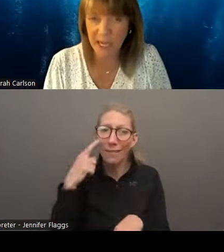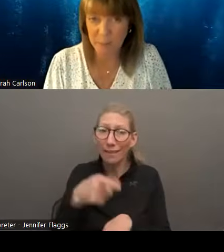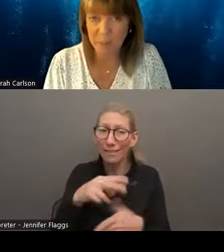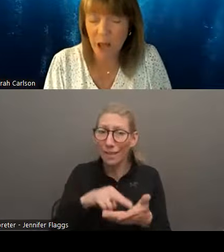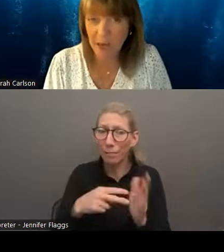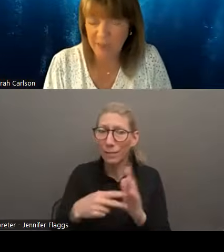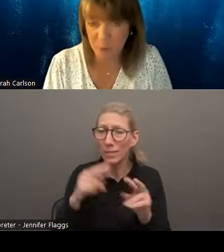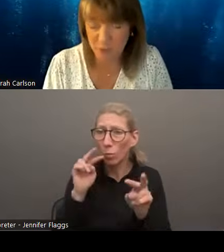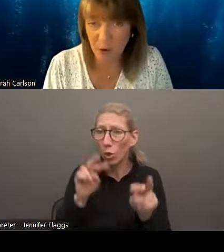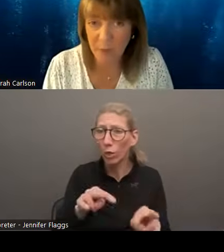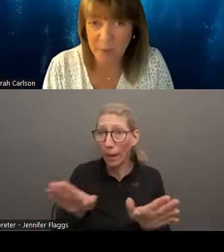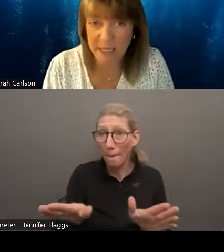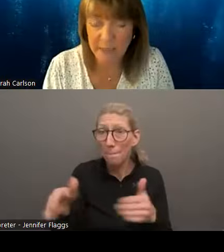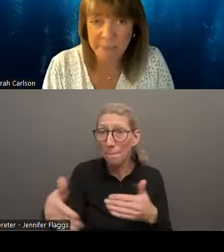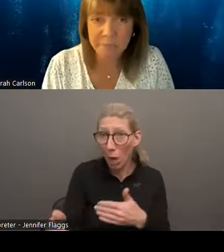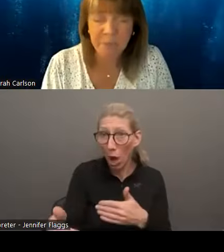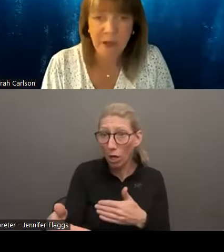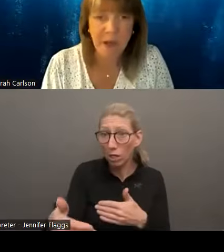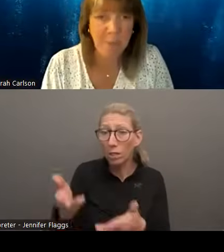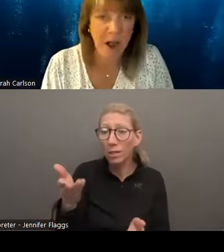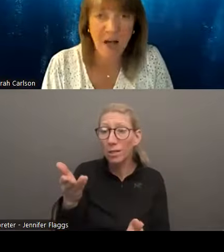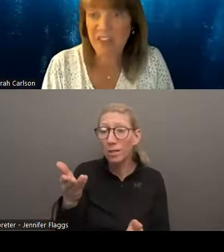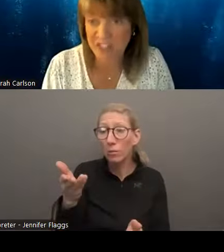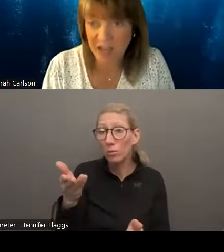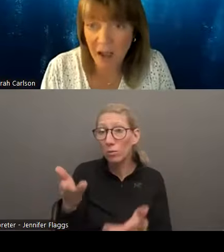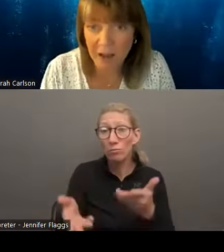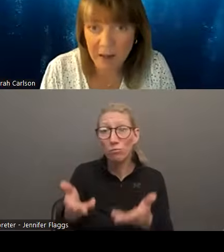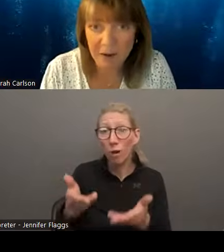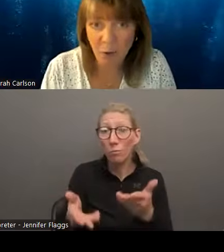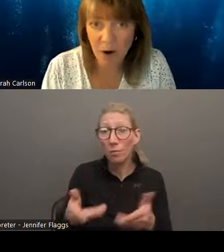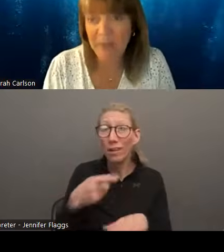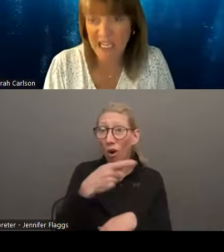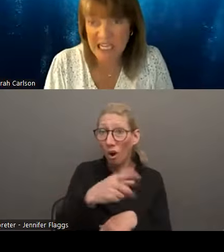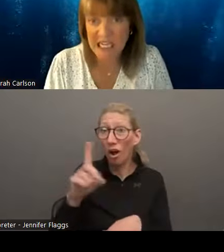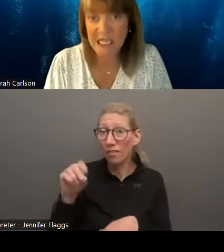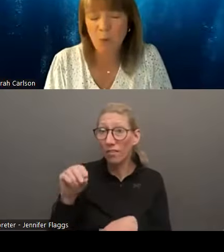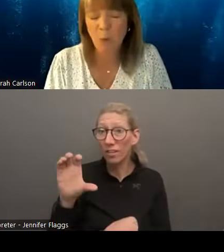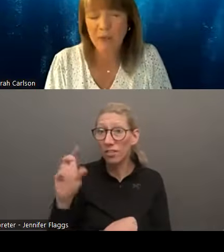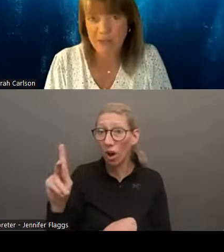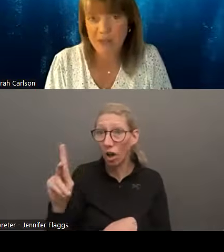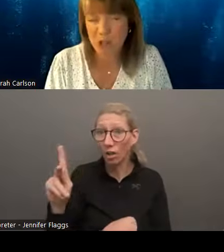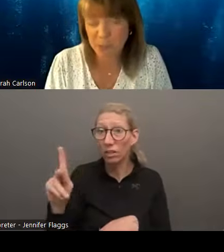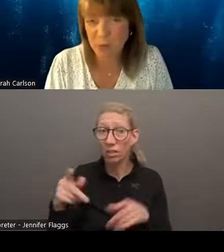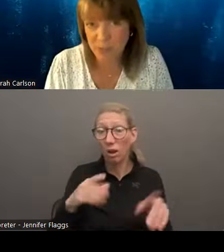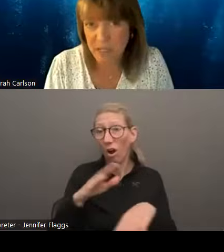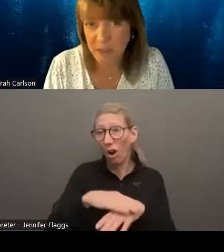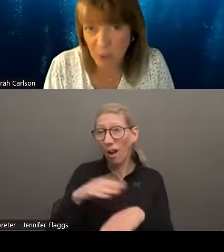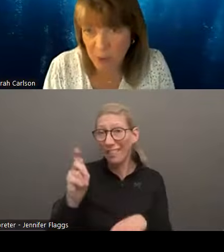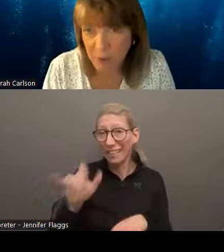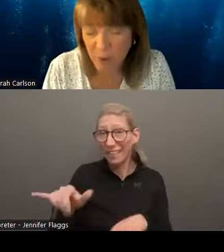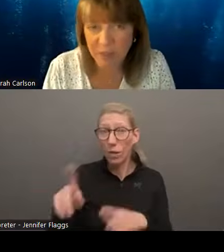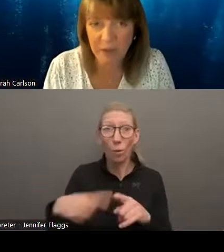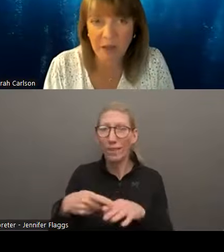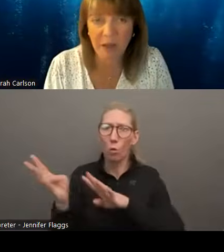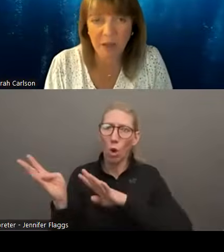looking at a block that was probably on the dock or on the quay when this ship was being